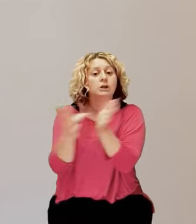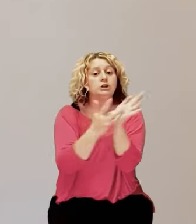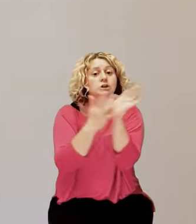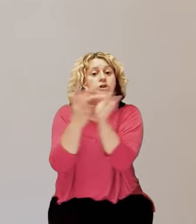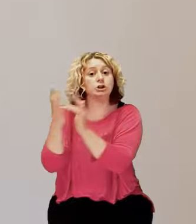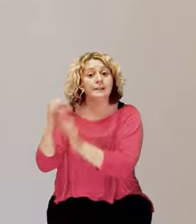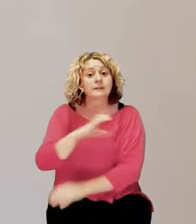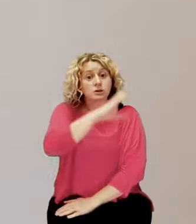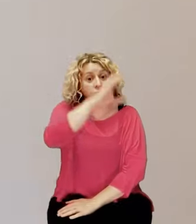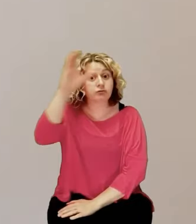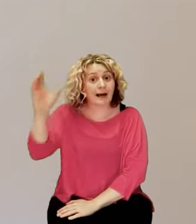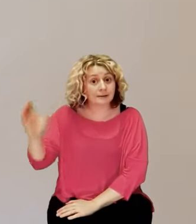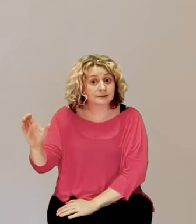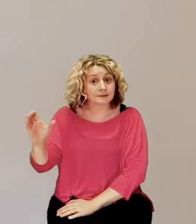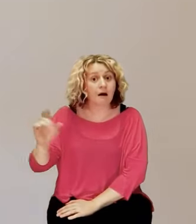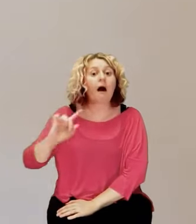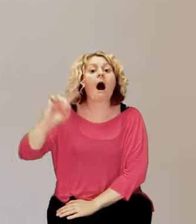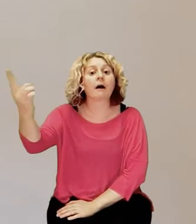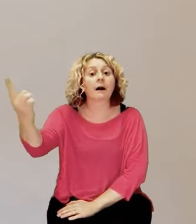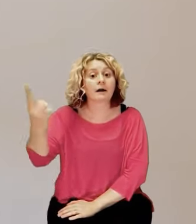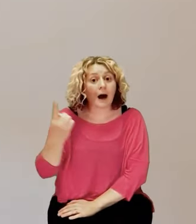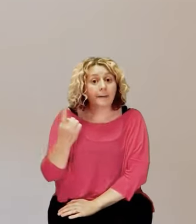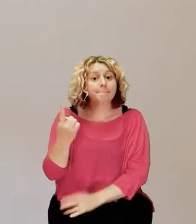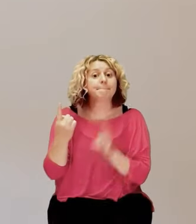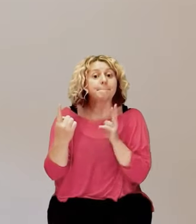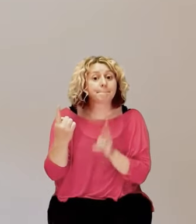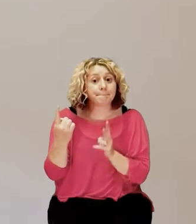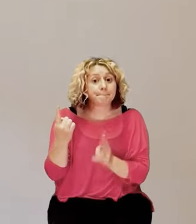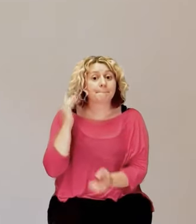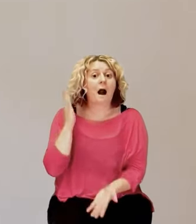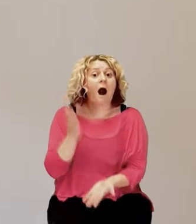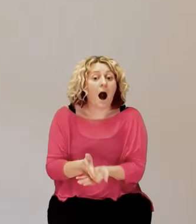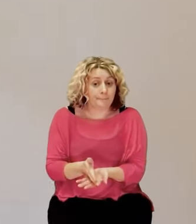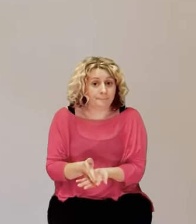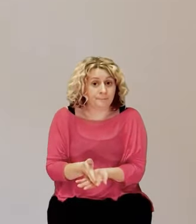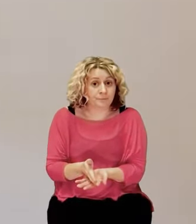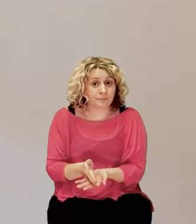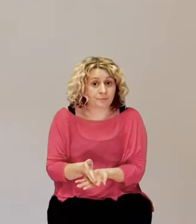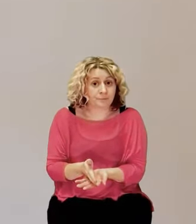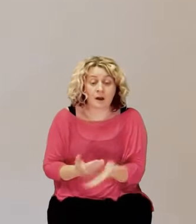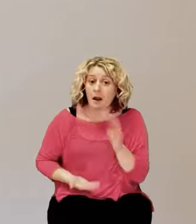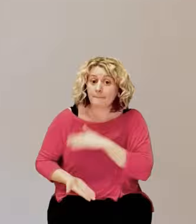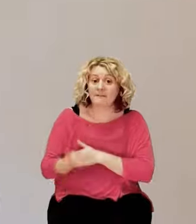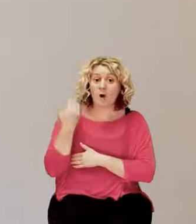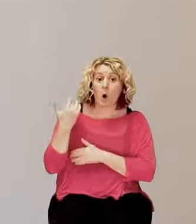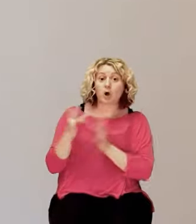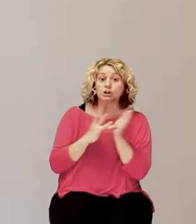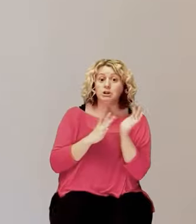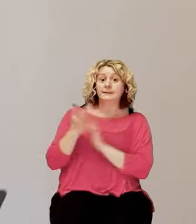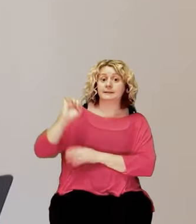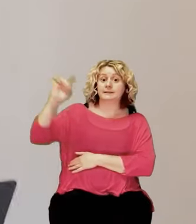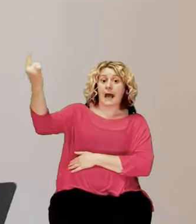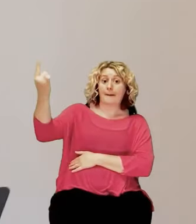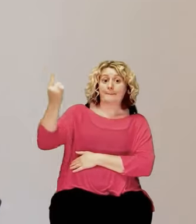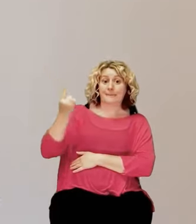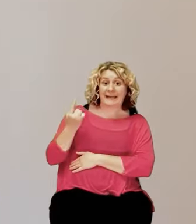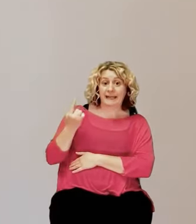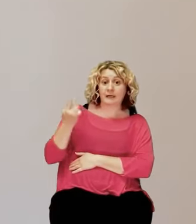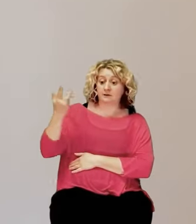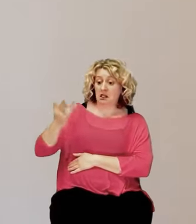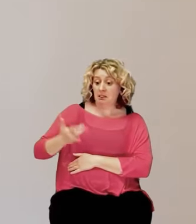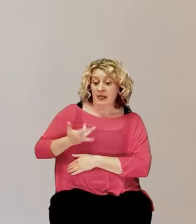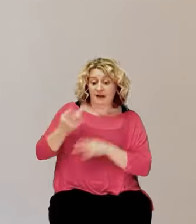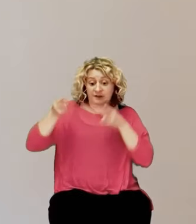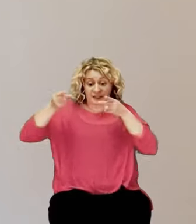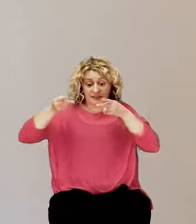Jesus is coming back. The Jesus who died, who appeared, lived, died, smashed death on our behalf,